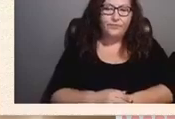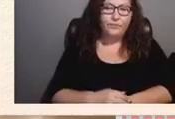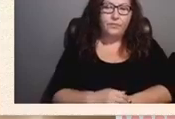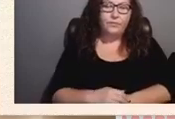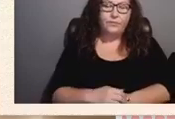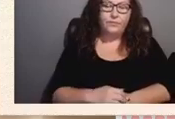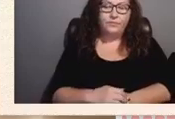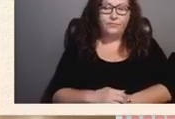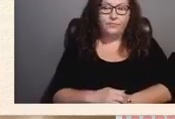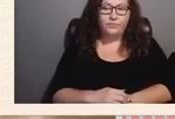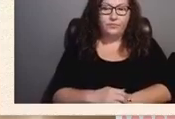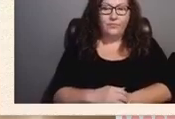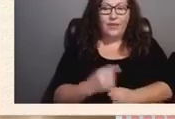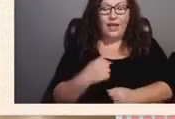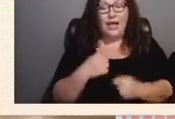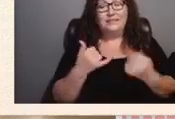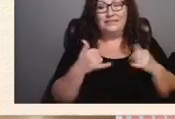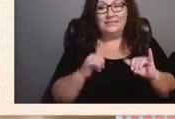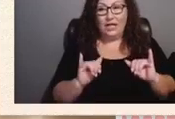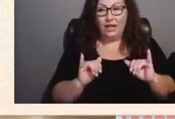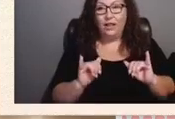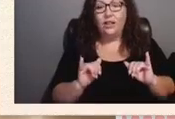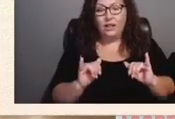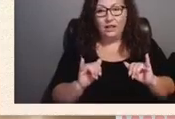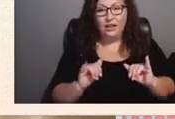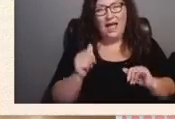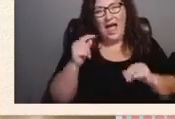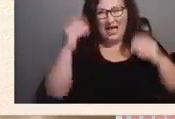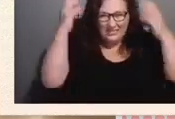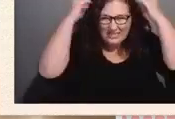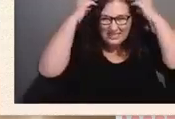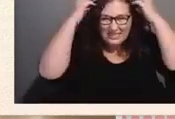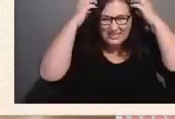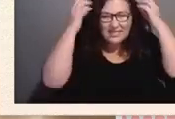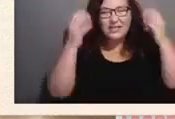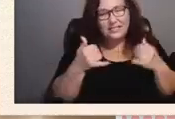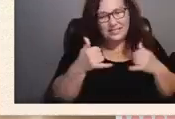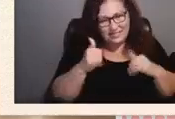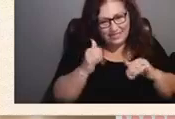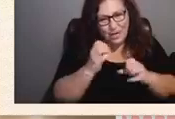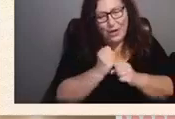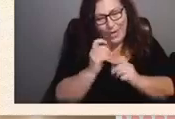I still, at Disney though, you still get people who